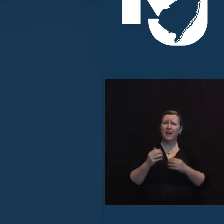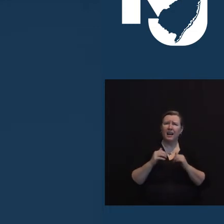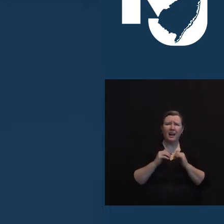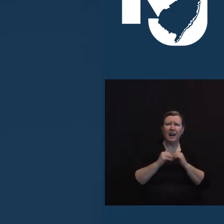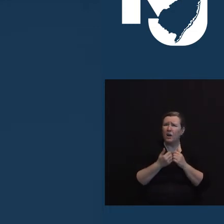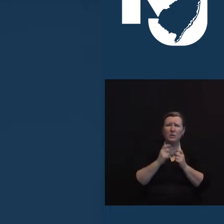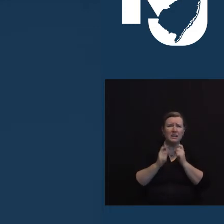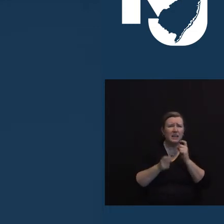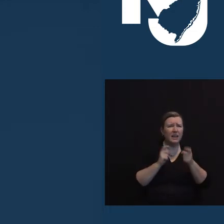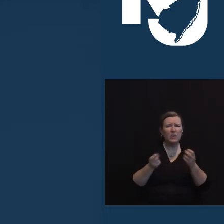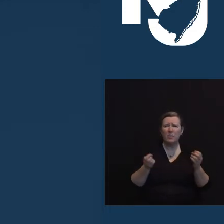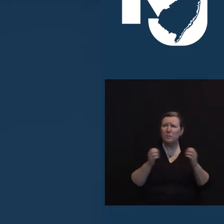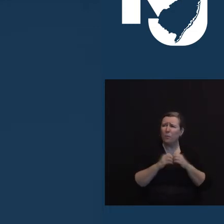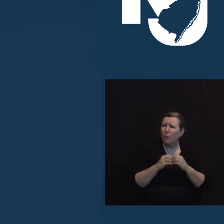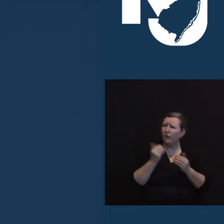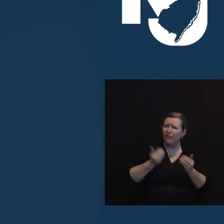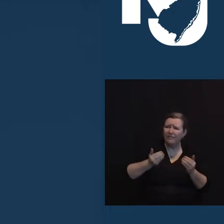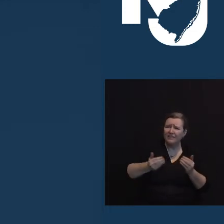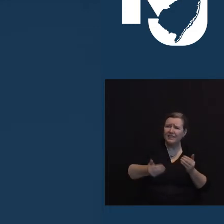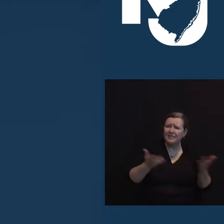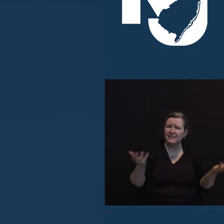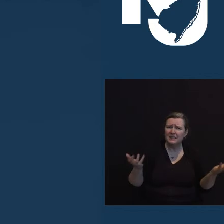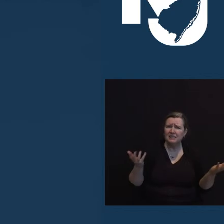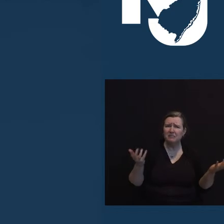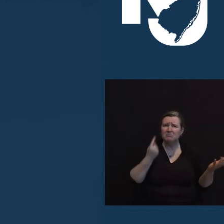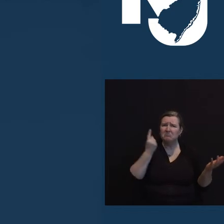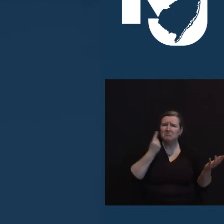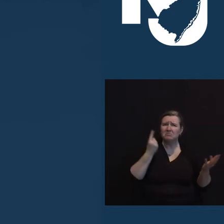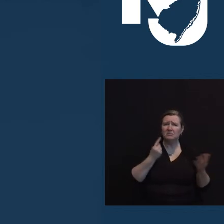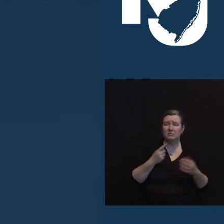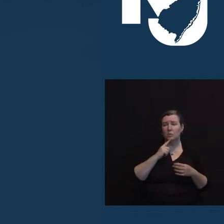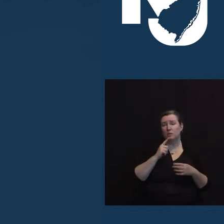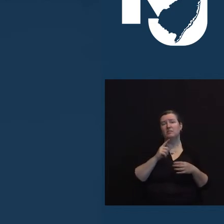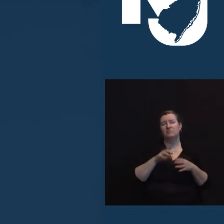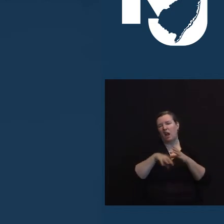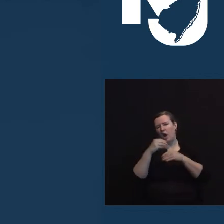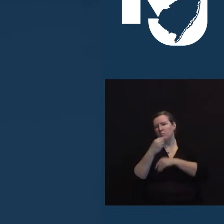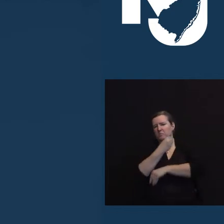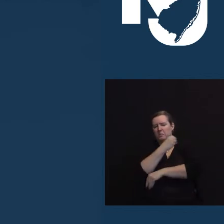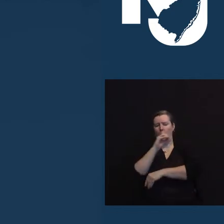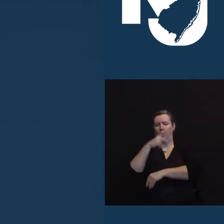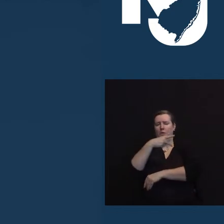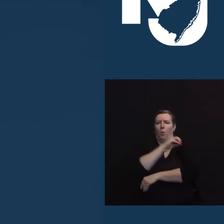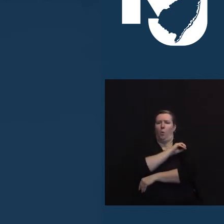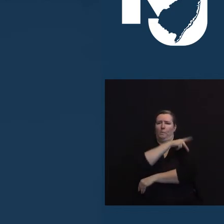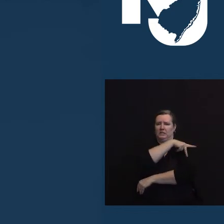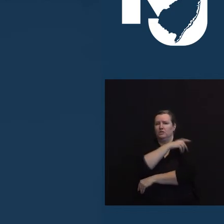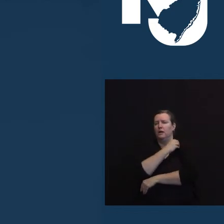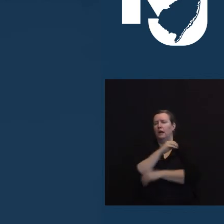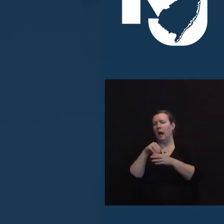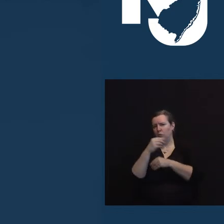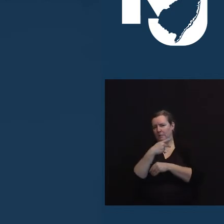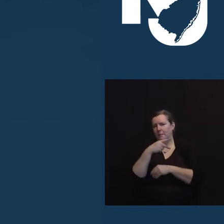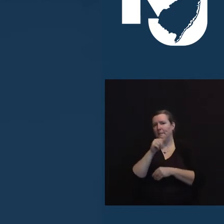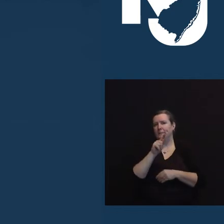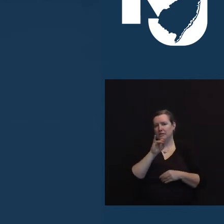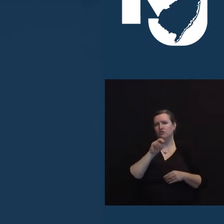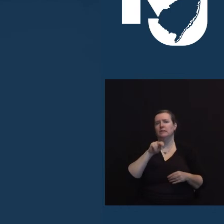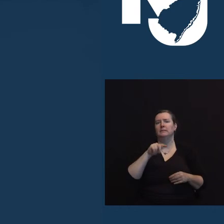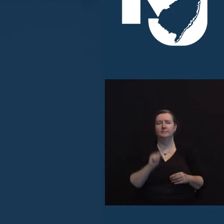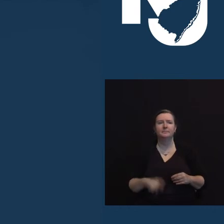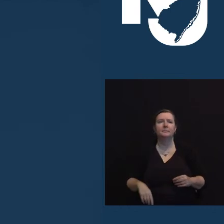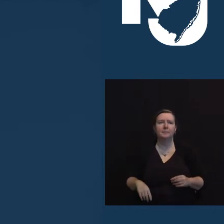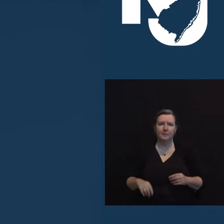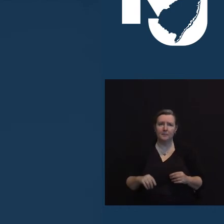in an outpatient format as opposed to in a hospital format, and they offered their help. But it was a really good conversation